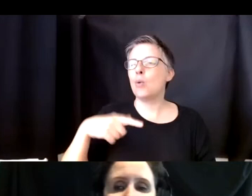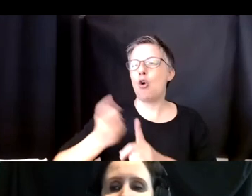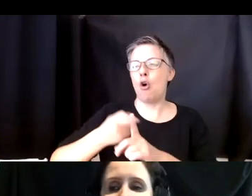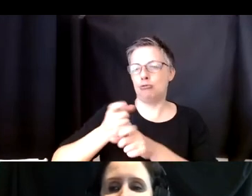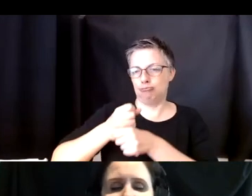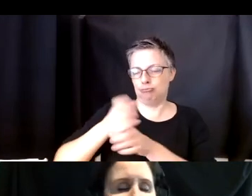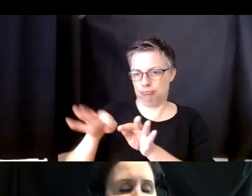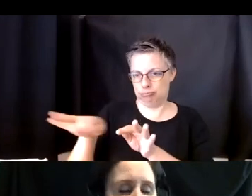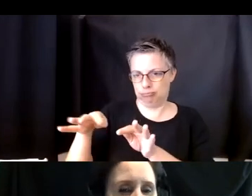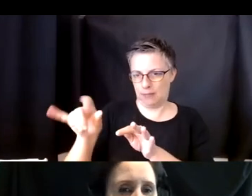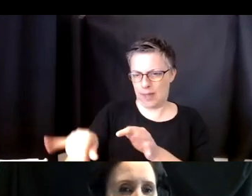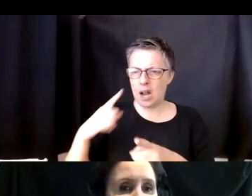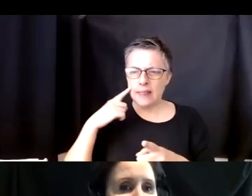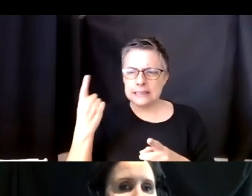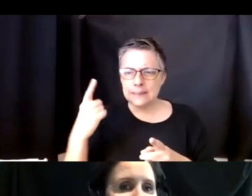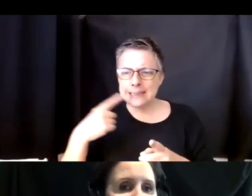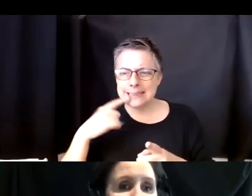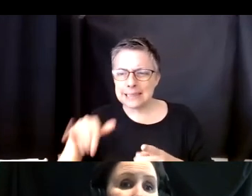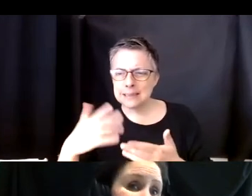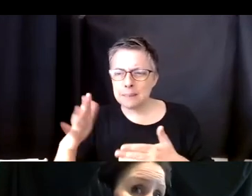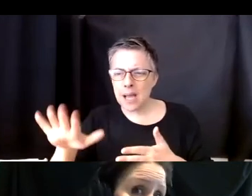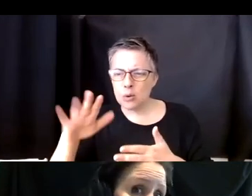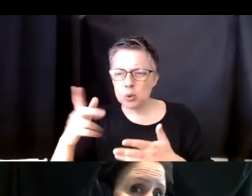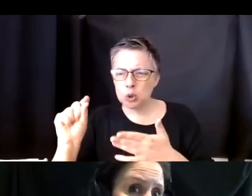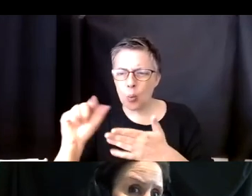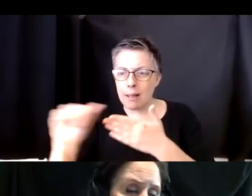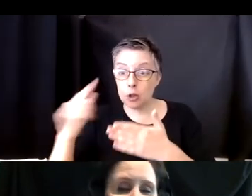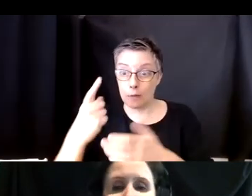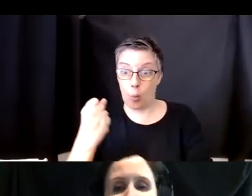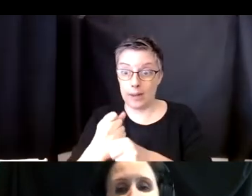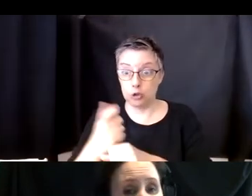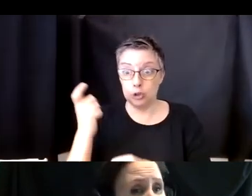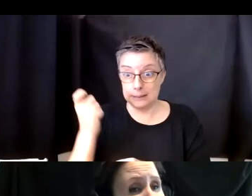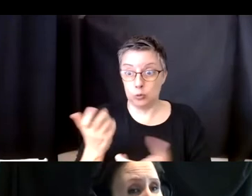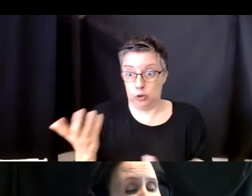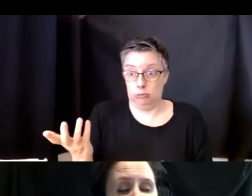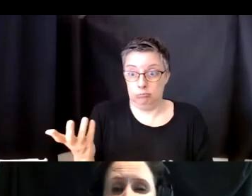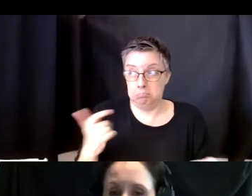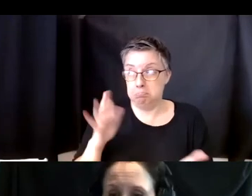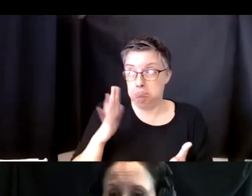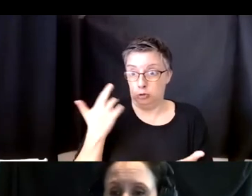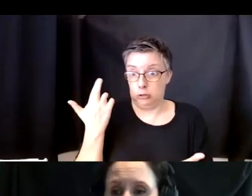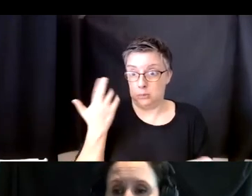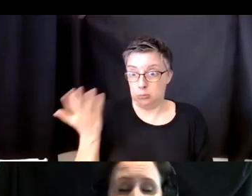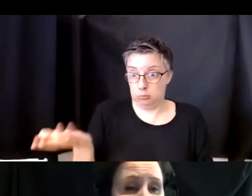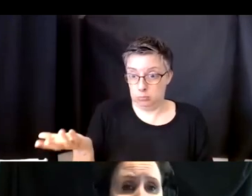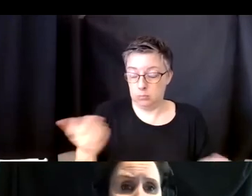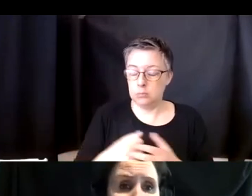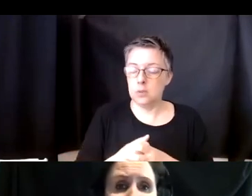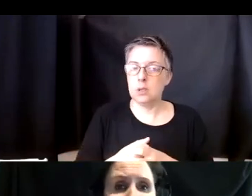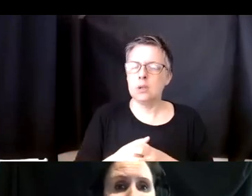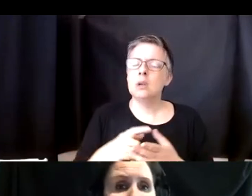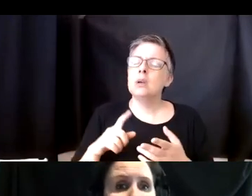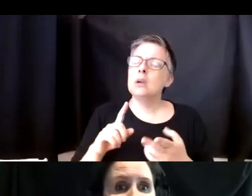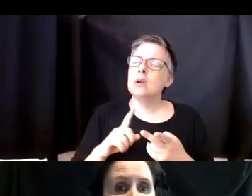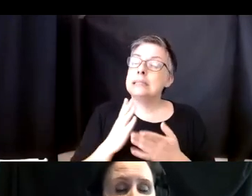caption. I think somebody said that it's about $20 for a year subscription. That's pretty reasonable. Some of